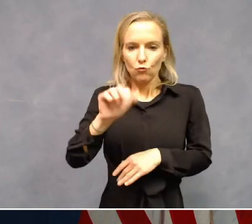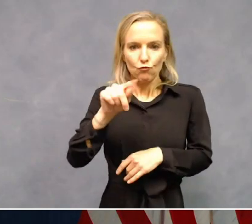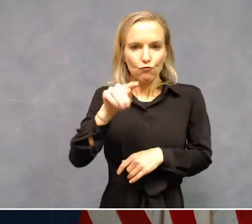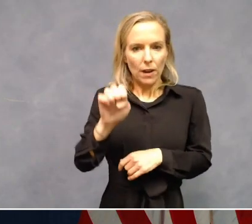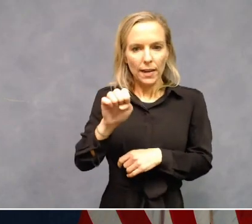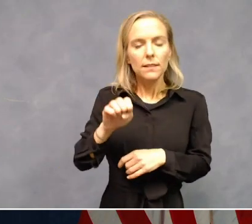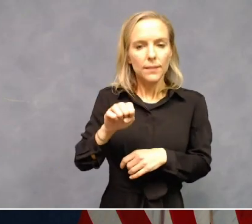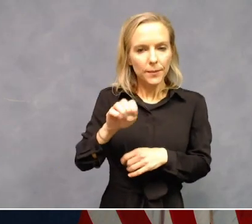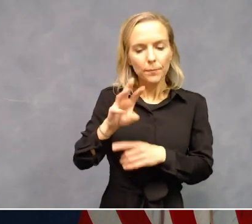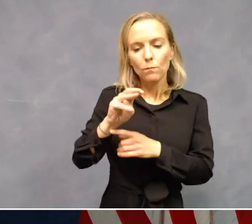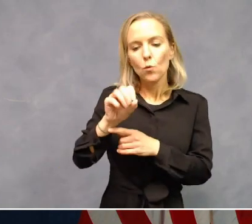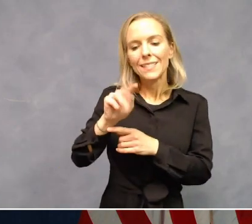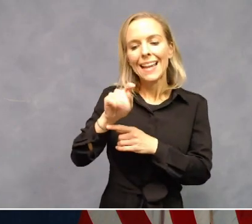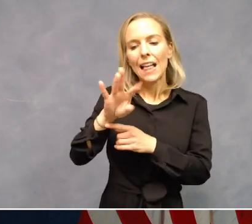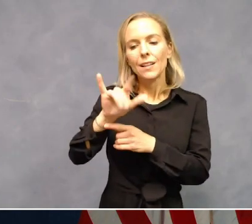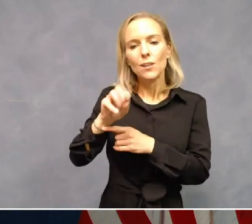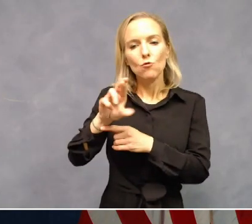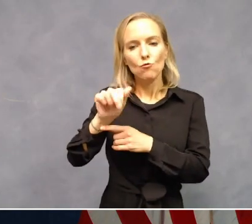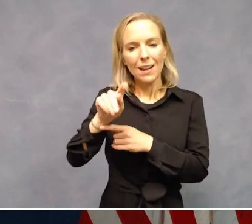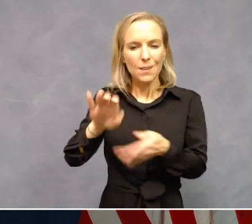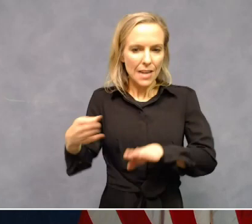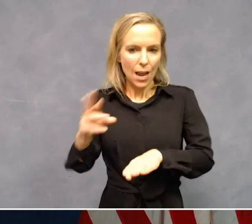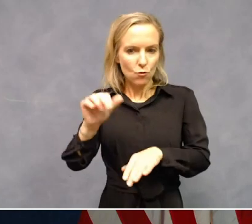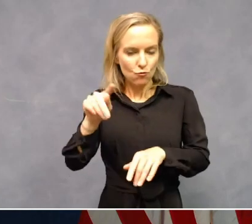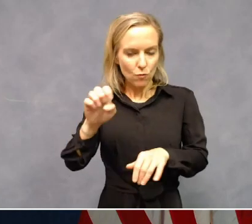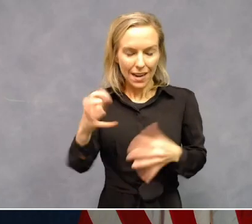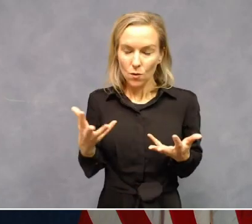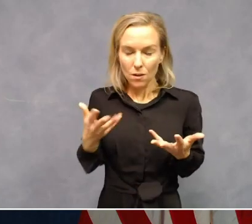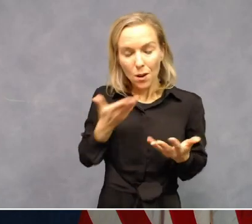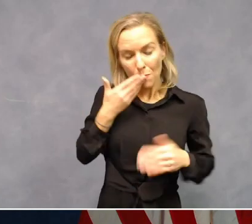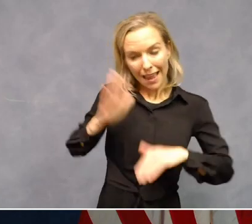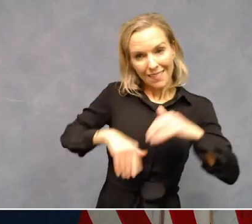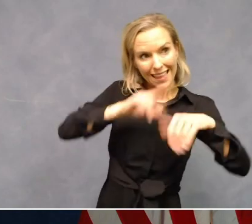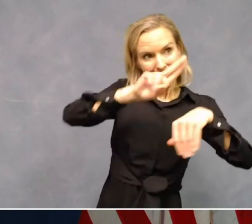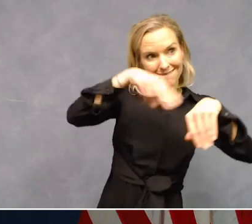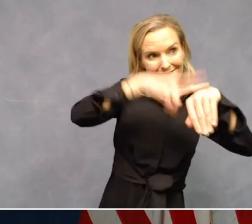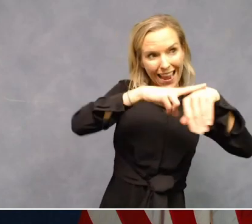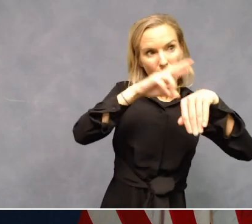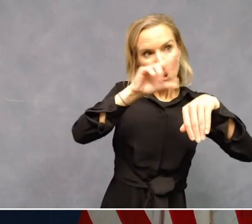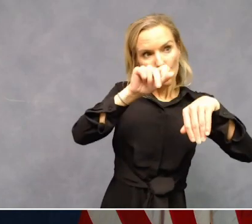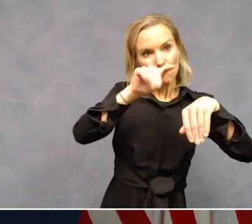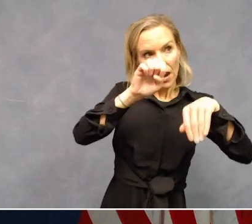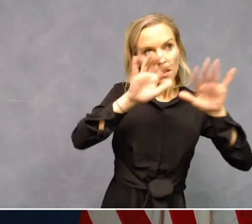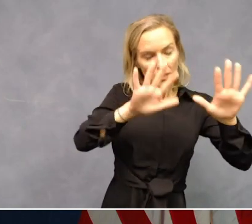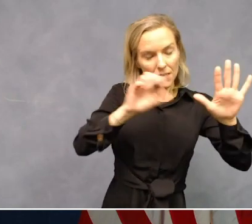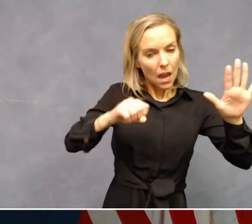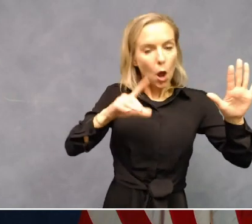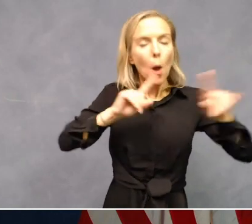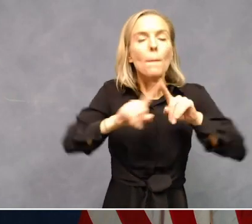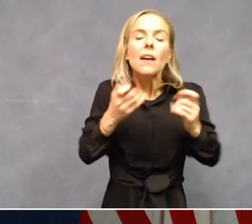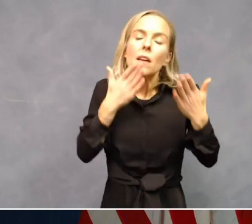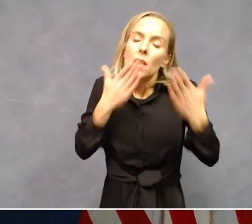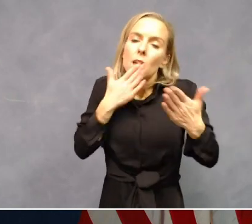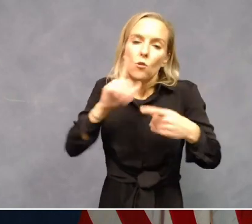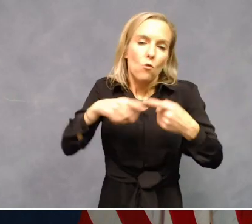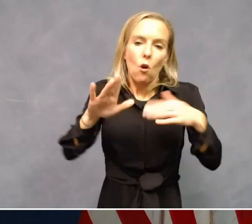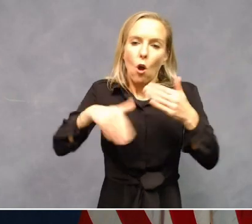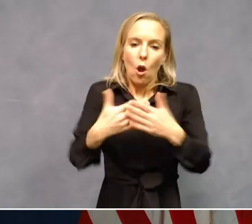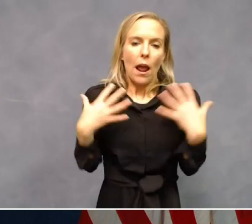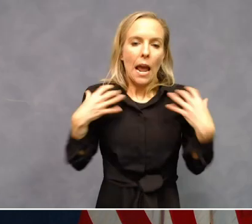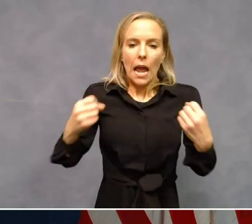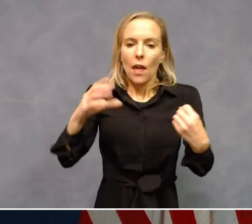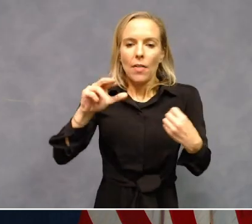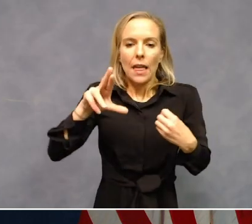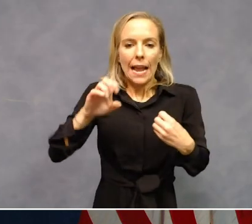for COVID-19. That's a lot better than the national rate, and thank you to all of our healthcare providers that have helped